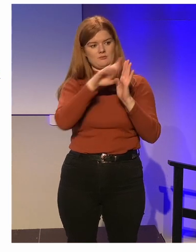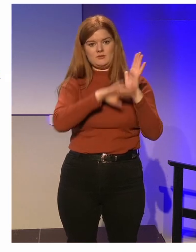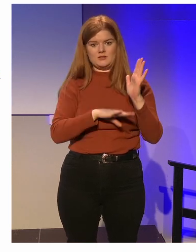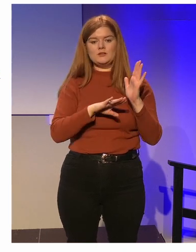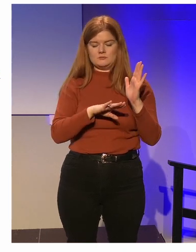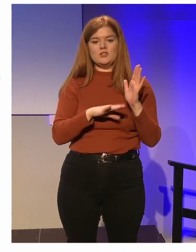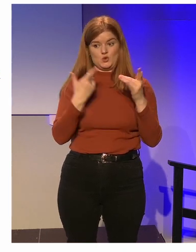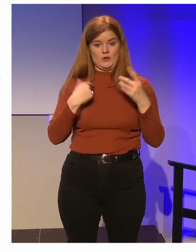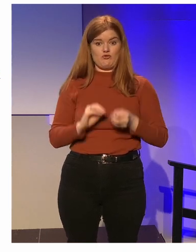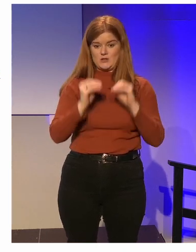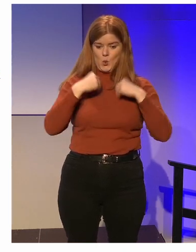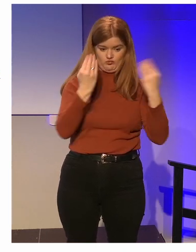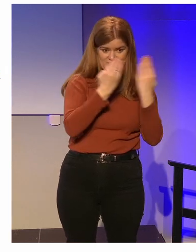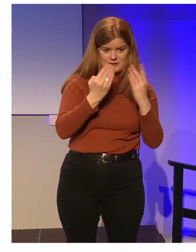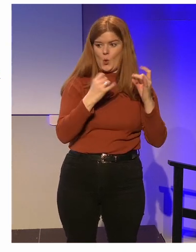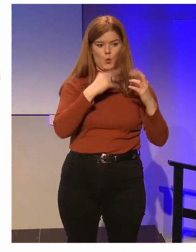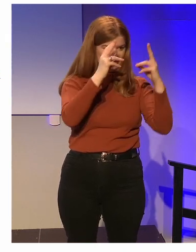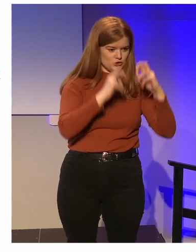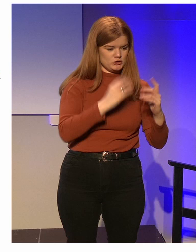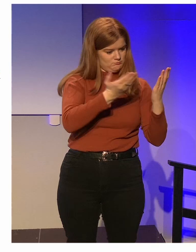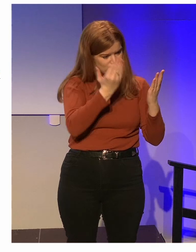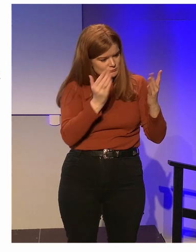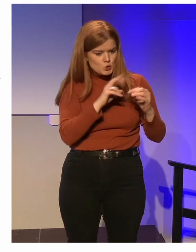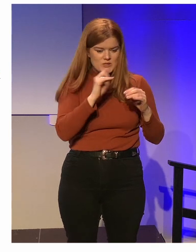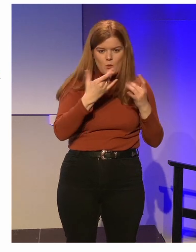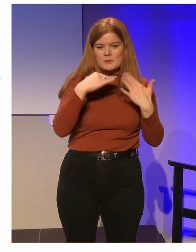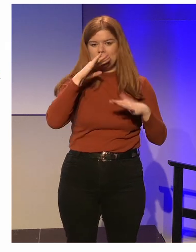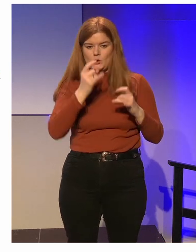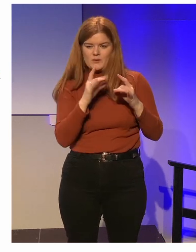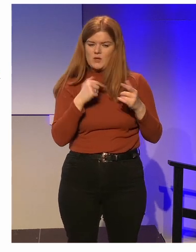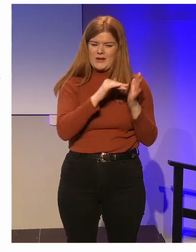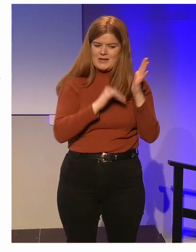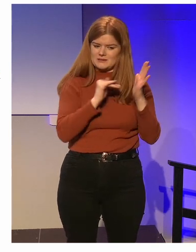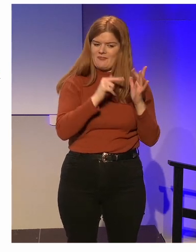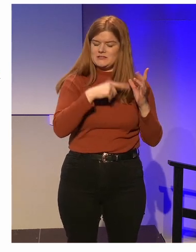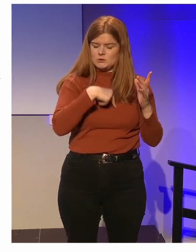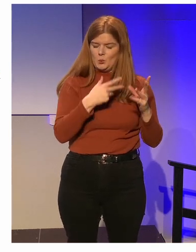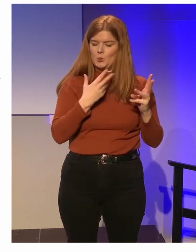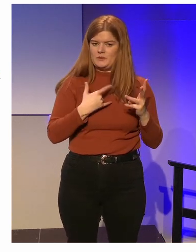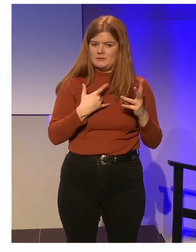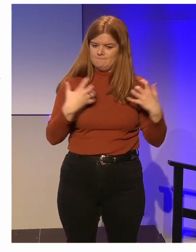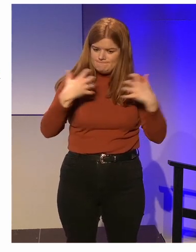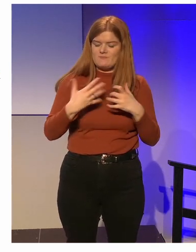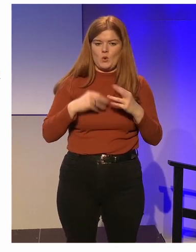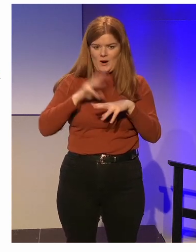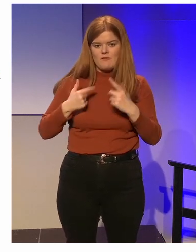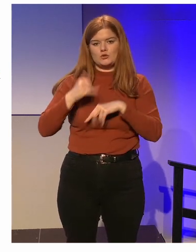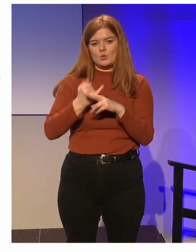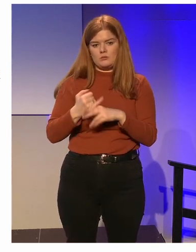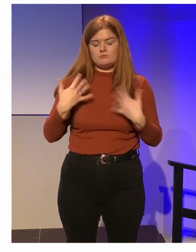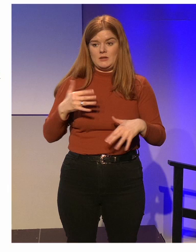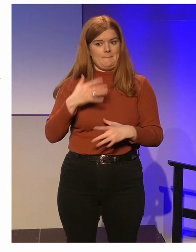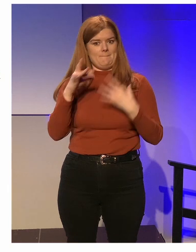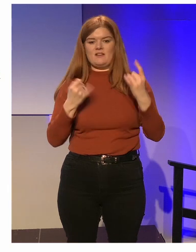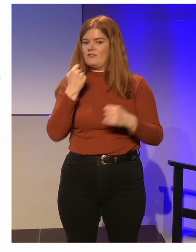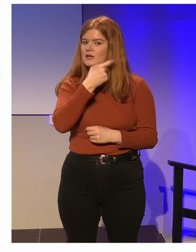So we did our own reading and we did our own research on UDL, and we said, yes, this is definitely something that's going to sit well in our school. And it